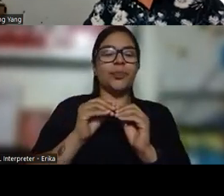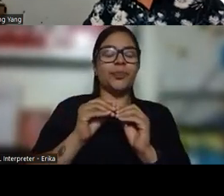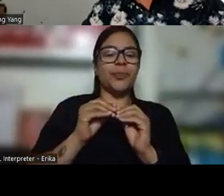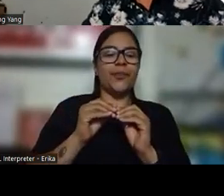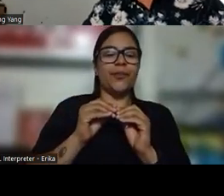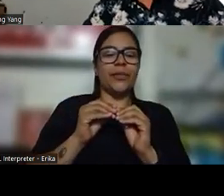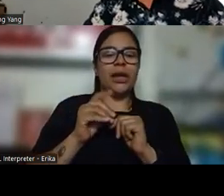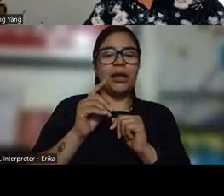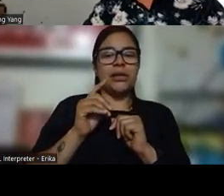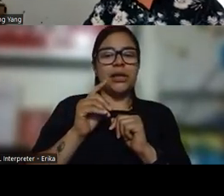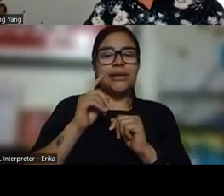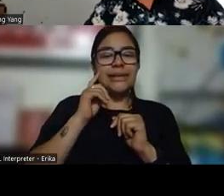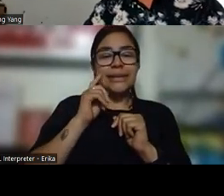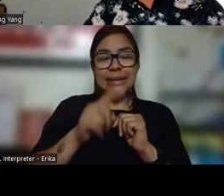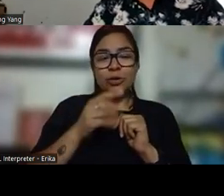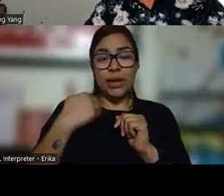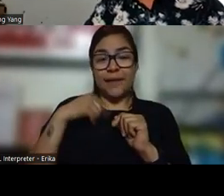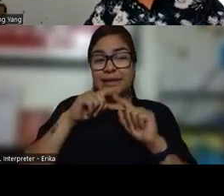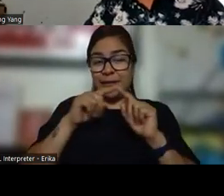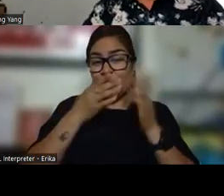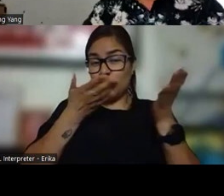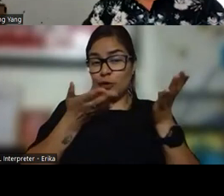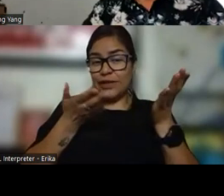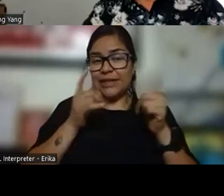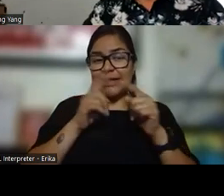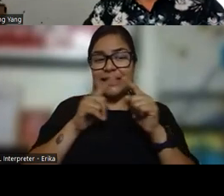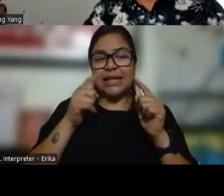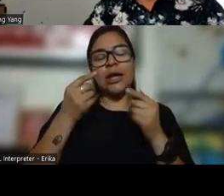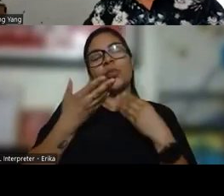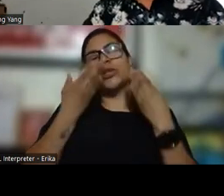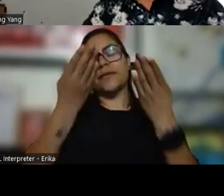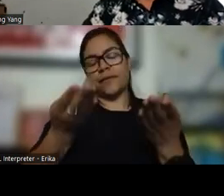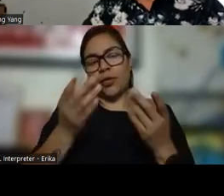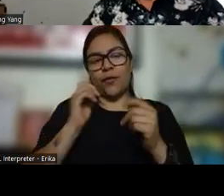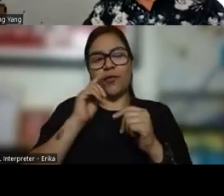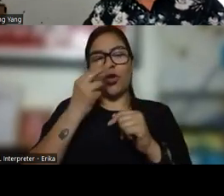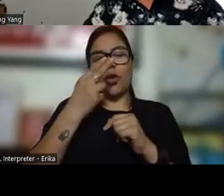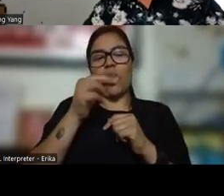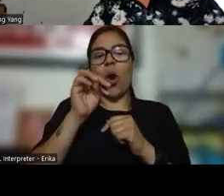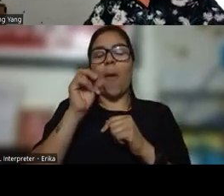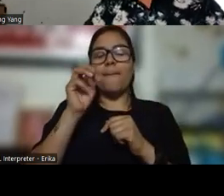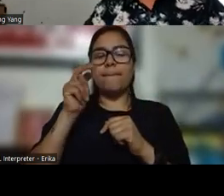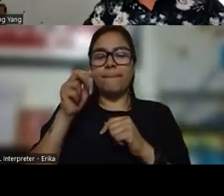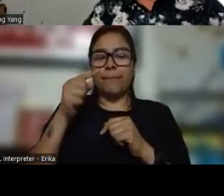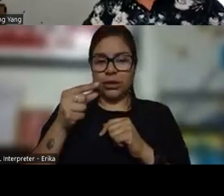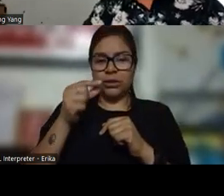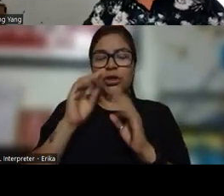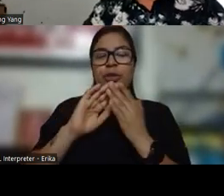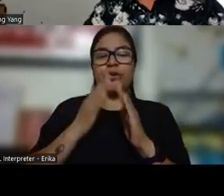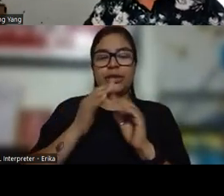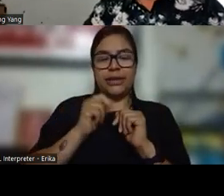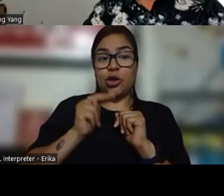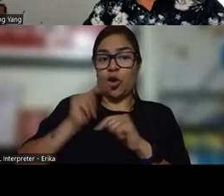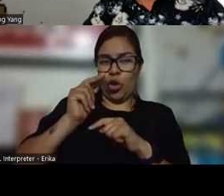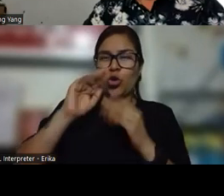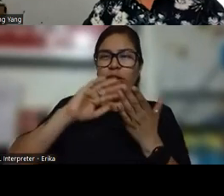And this is what the kind of service that we have here at the Center for the Hmong community in Butte County and Northern County. We have